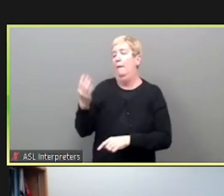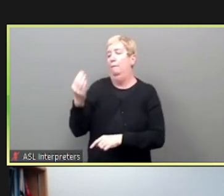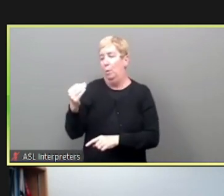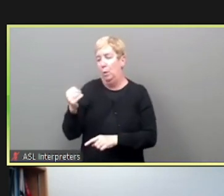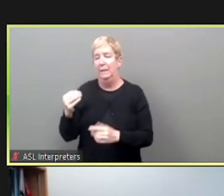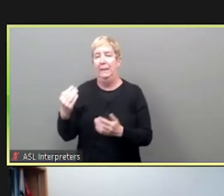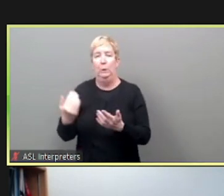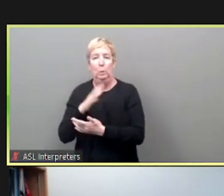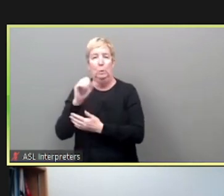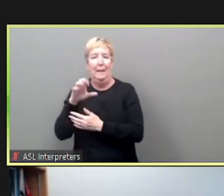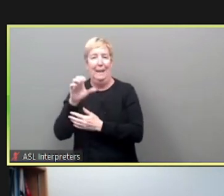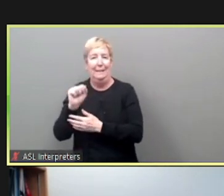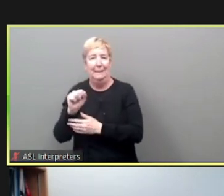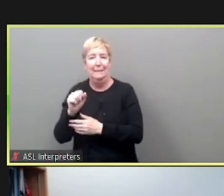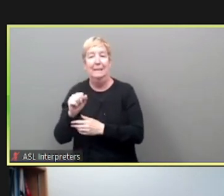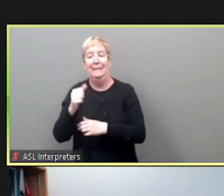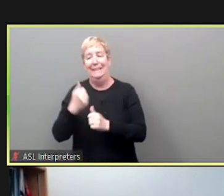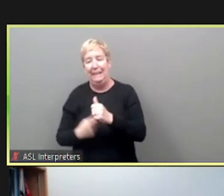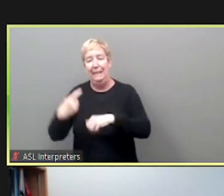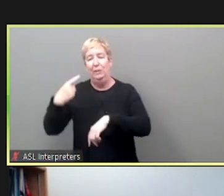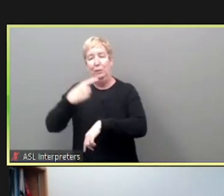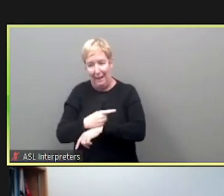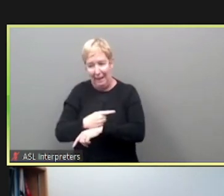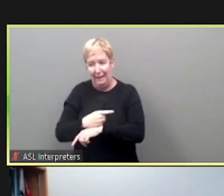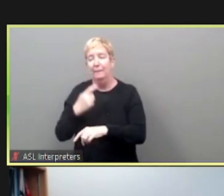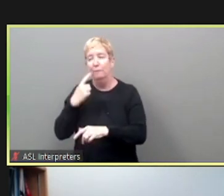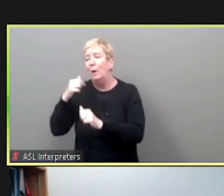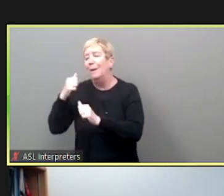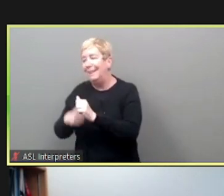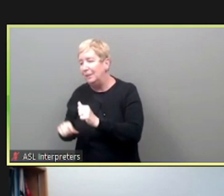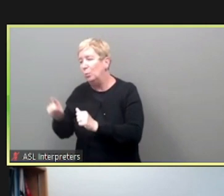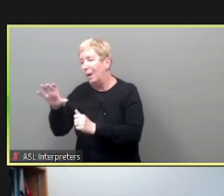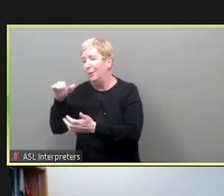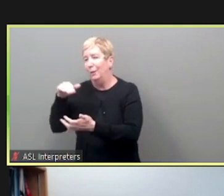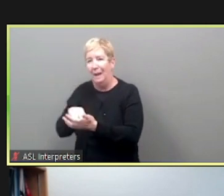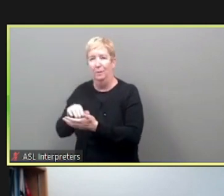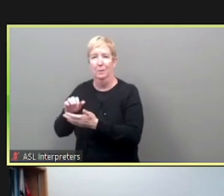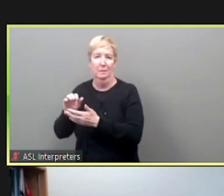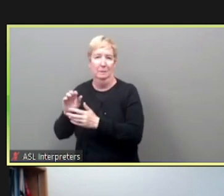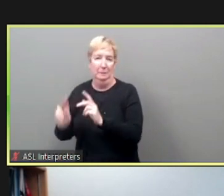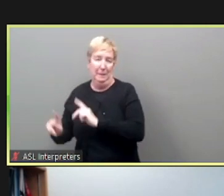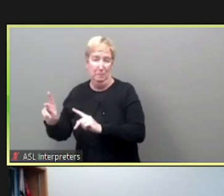cases per day per 100,000 people. That equates to about 100 cases a week